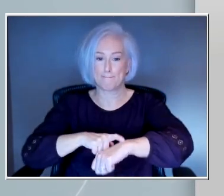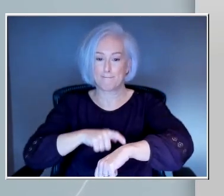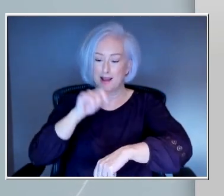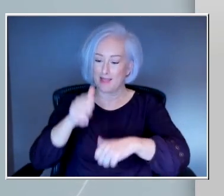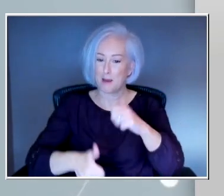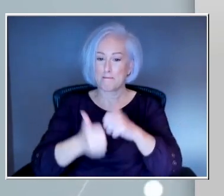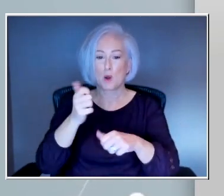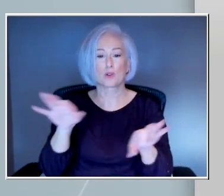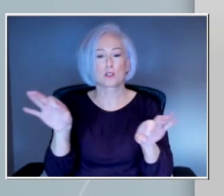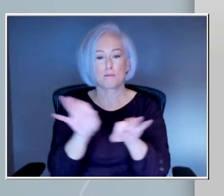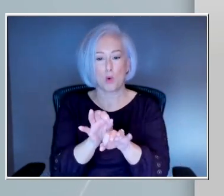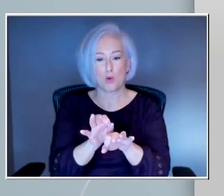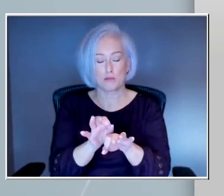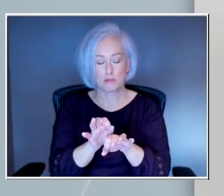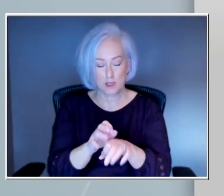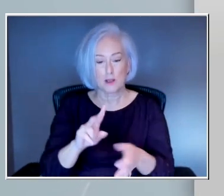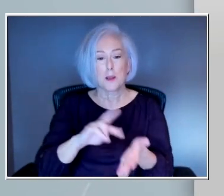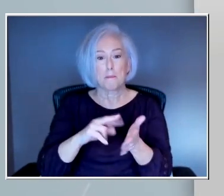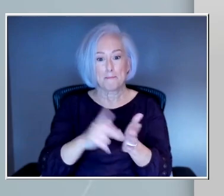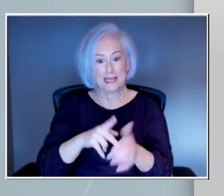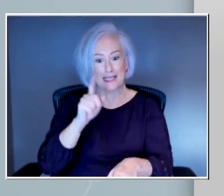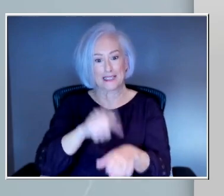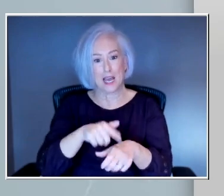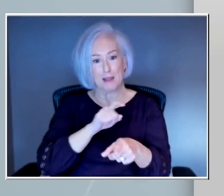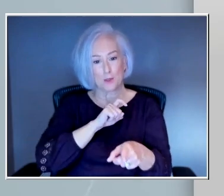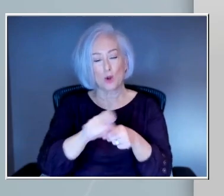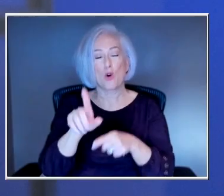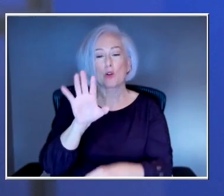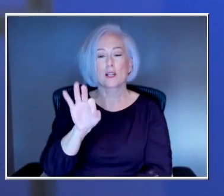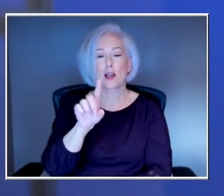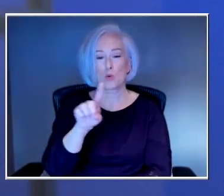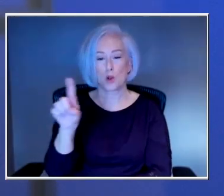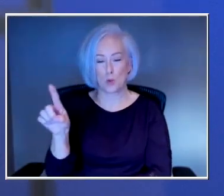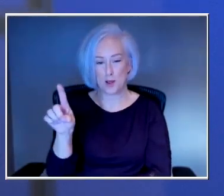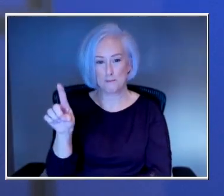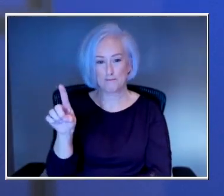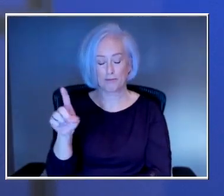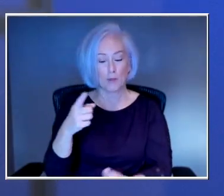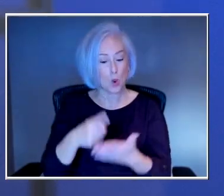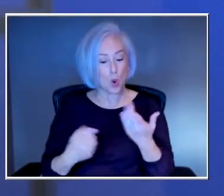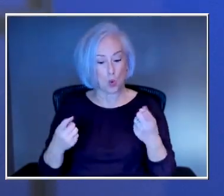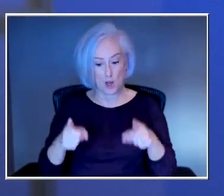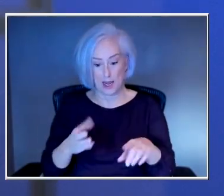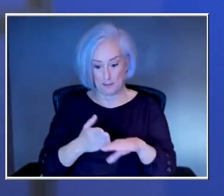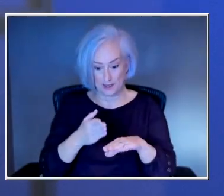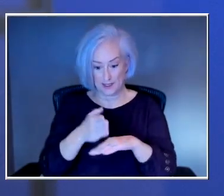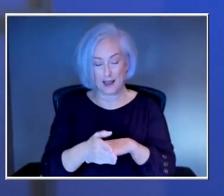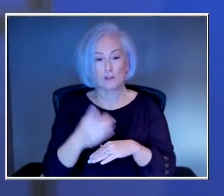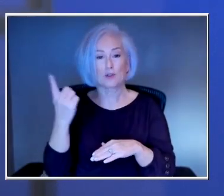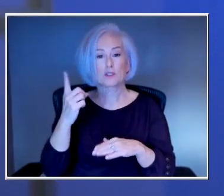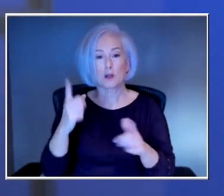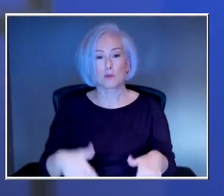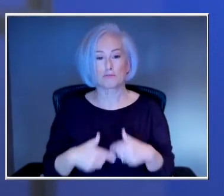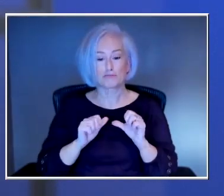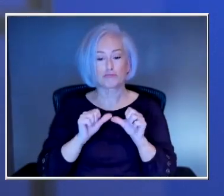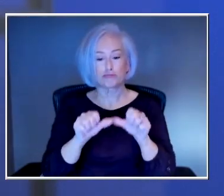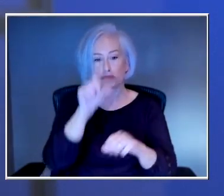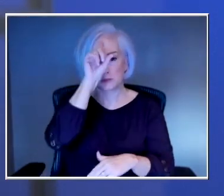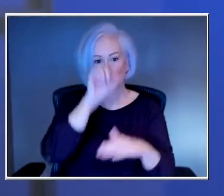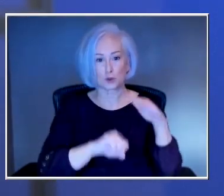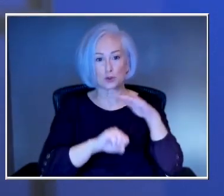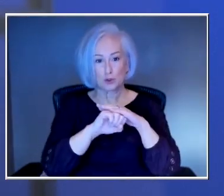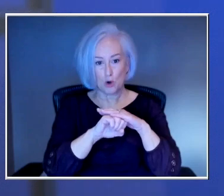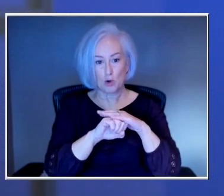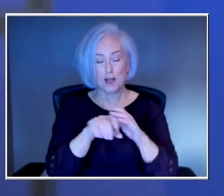it's time to call 911. But what happens after someone survives that stroke, especially people in their 40s